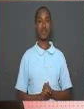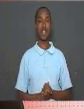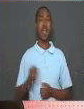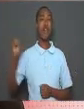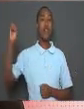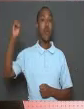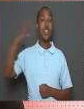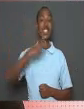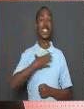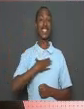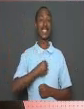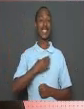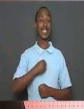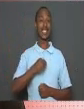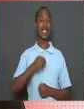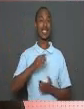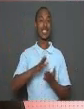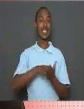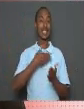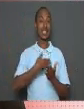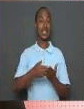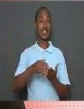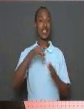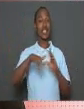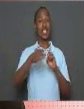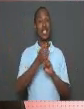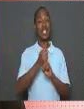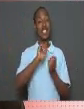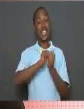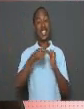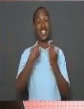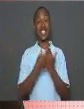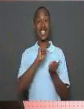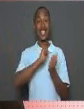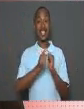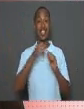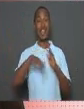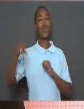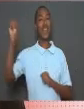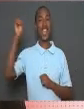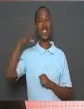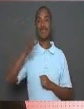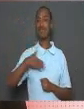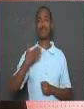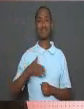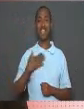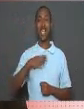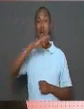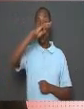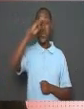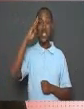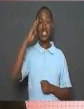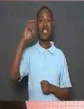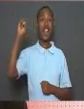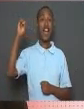Fluorescent dye in the stick changes this energy into light, causing the